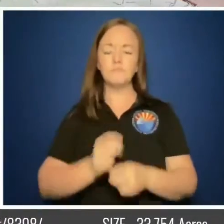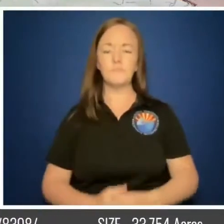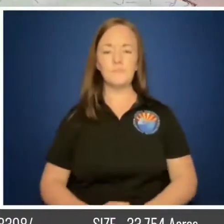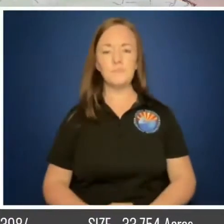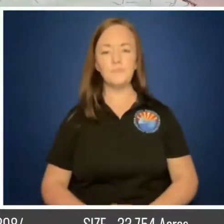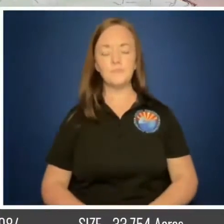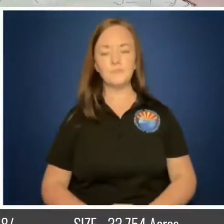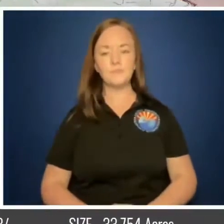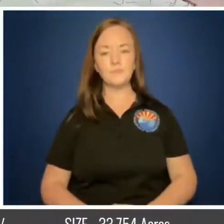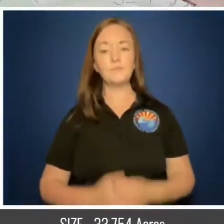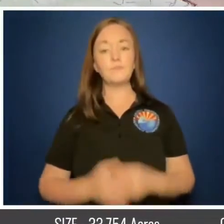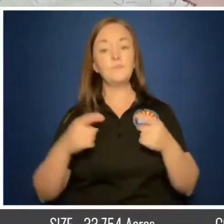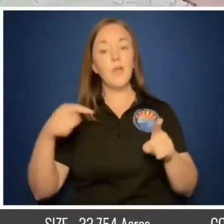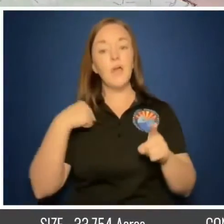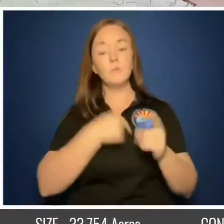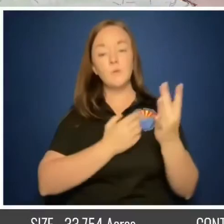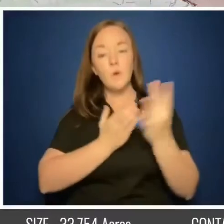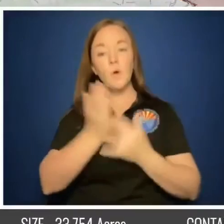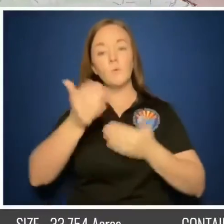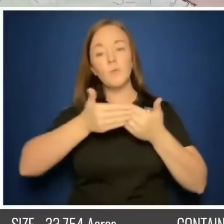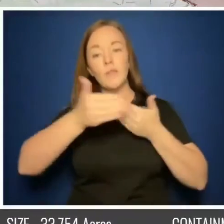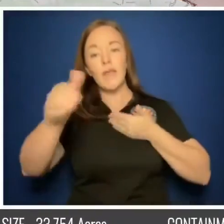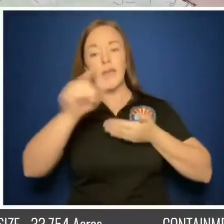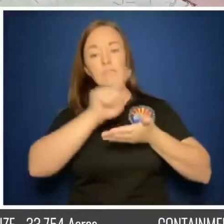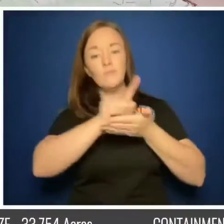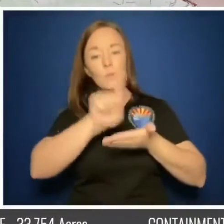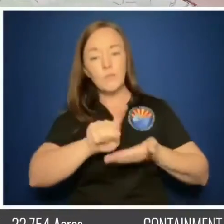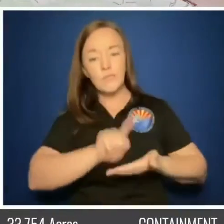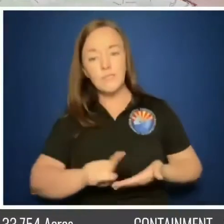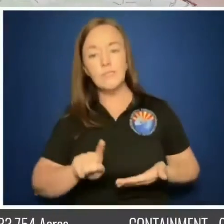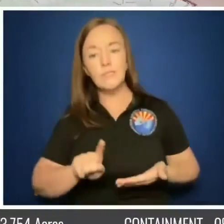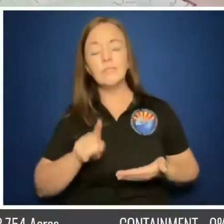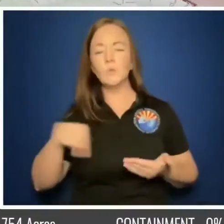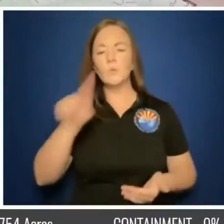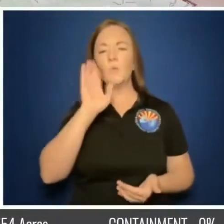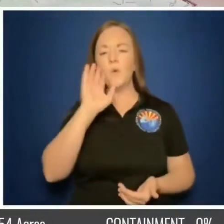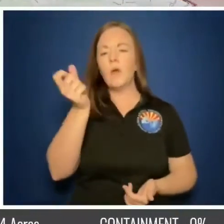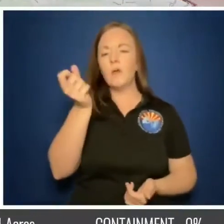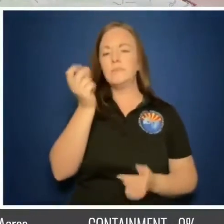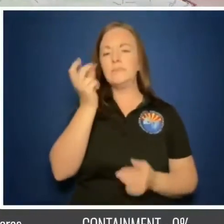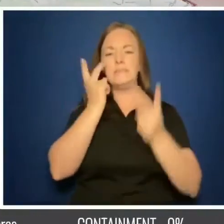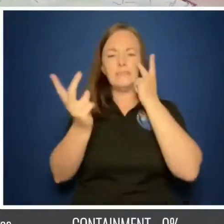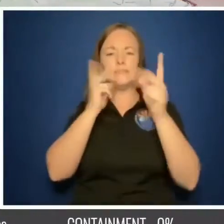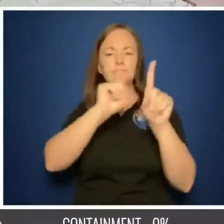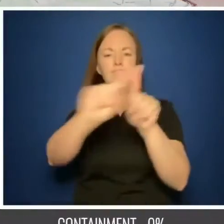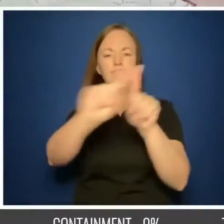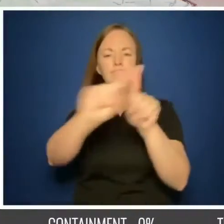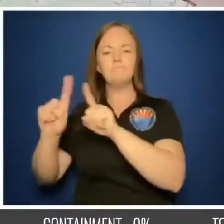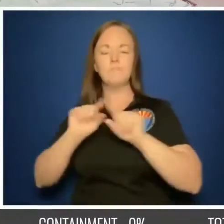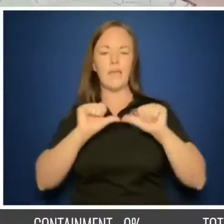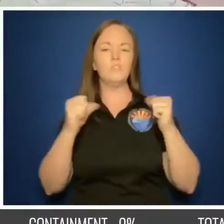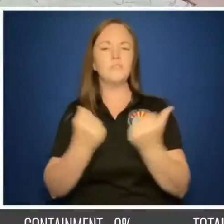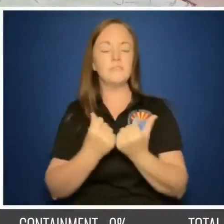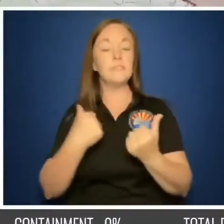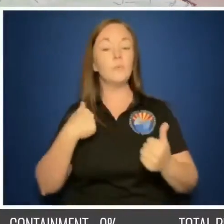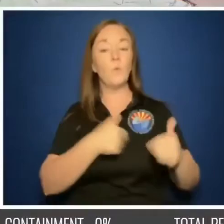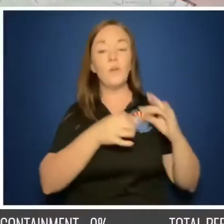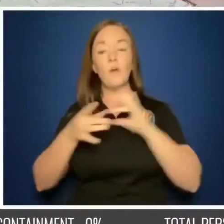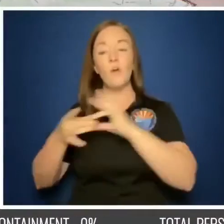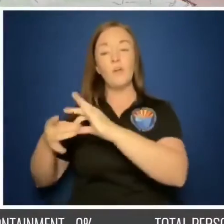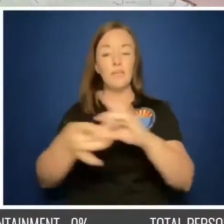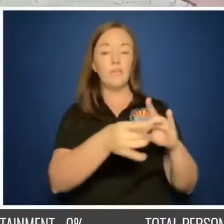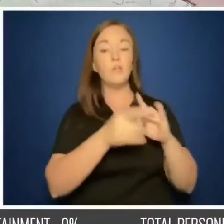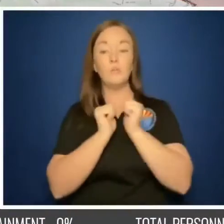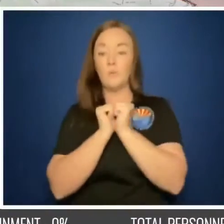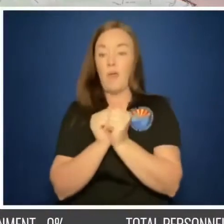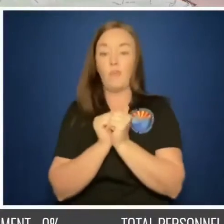As we go through the weeks, understand that you're going to see multiple agencies. We are here together. Doesn't matter